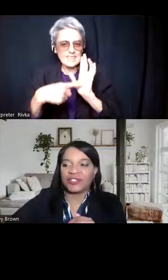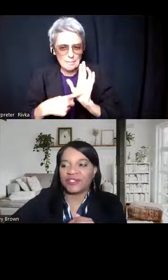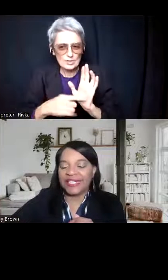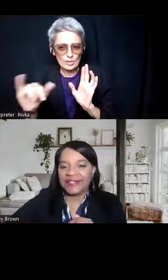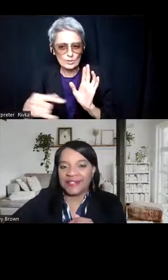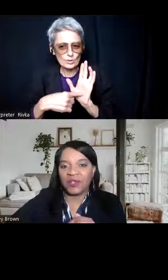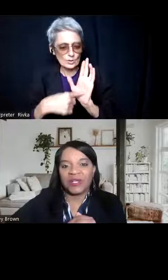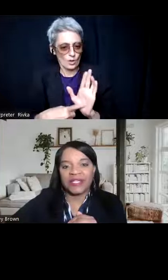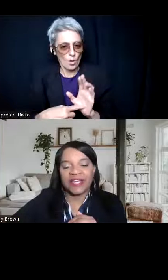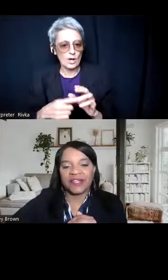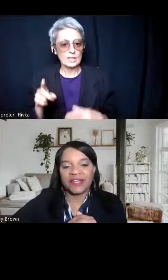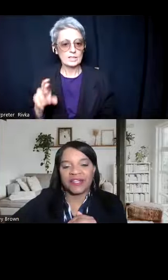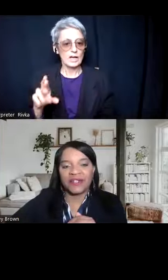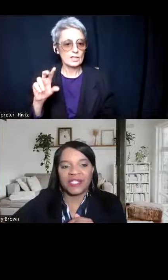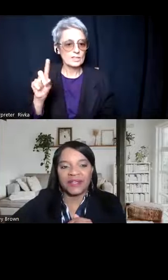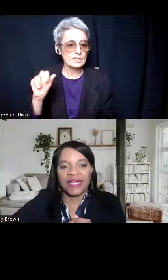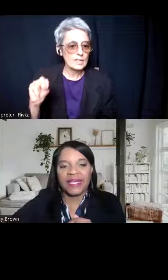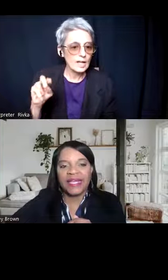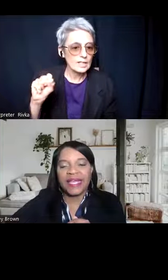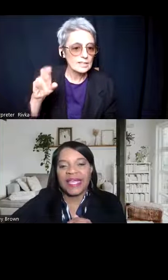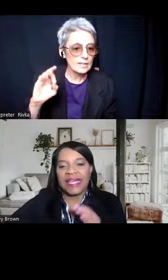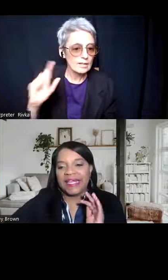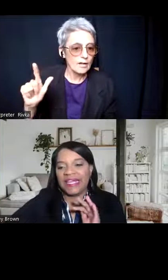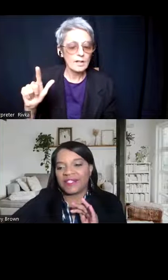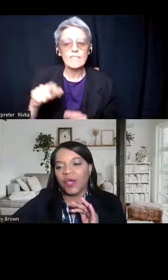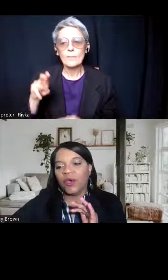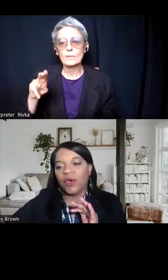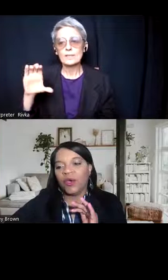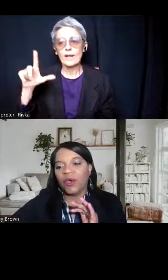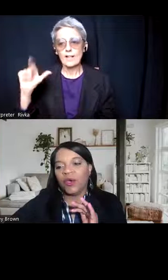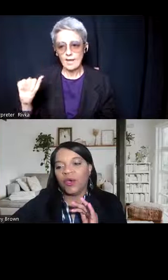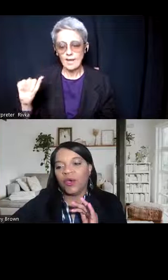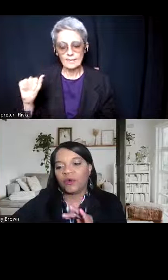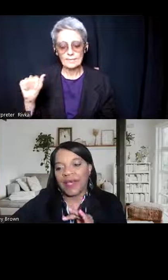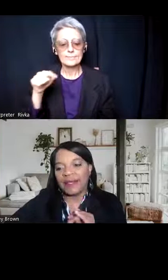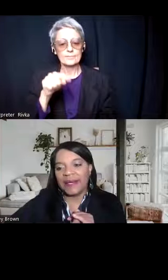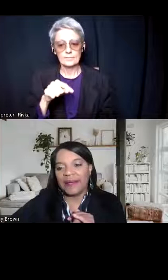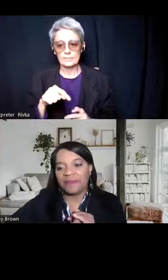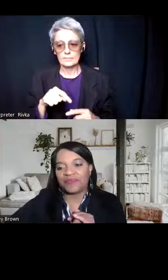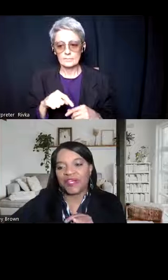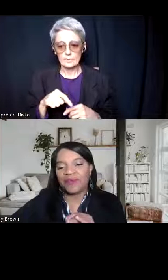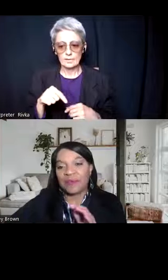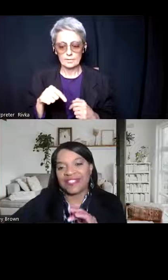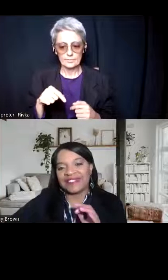from Dr. Dan Siegel. He's out of UCLA, and he gives a great